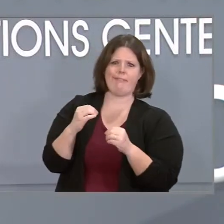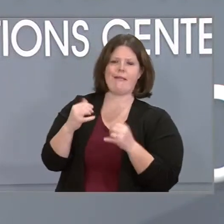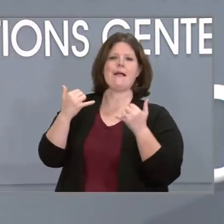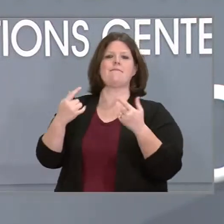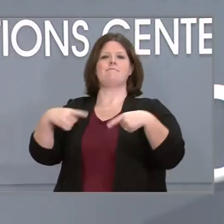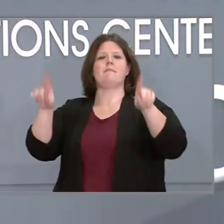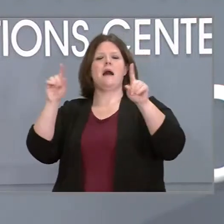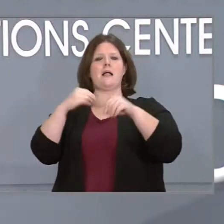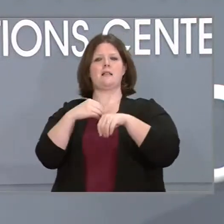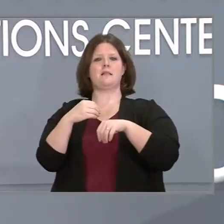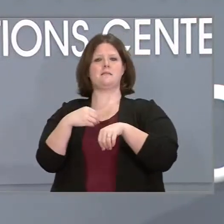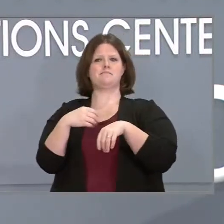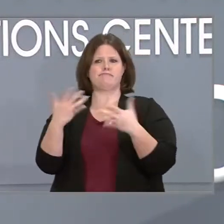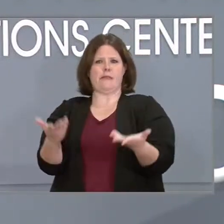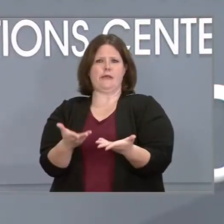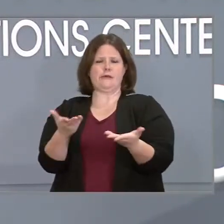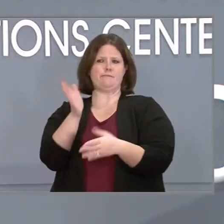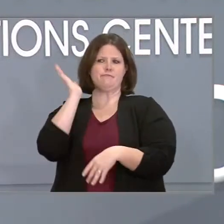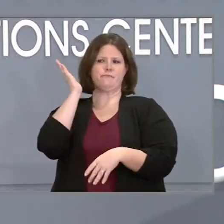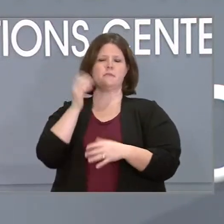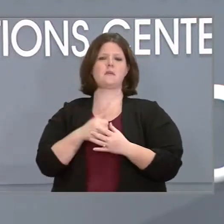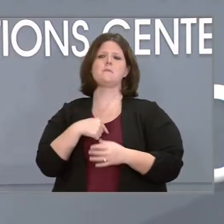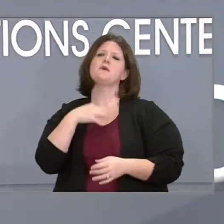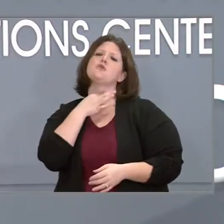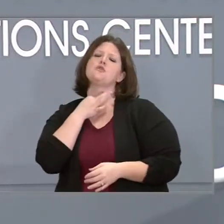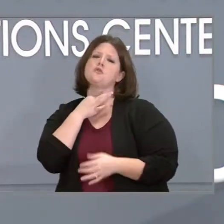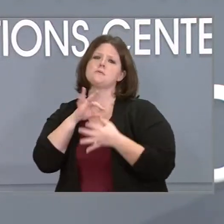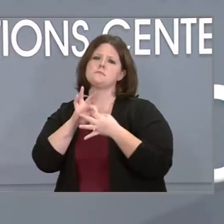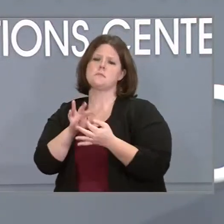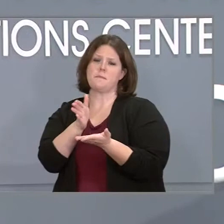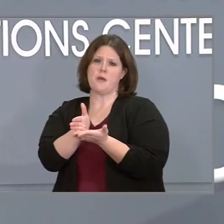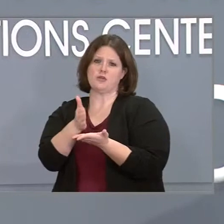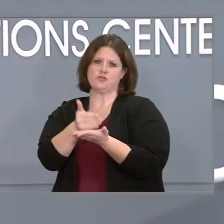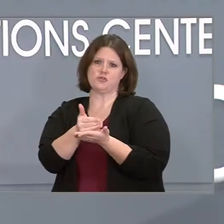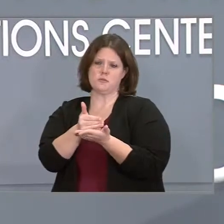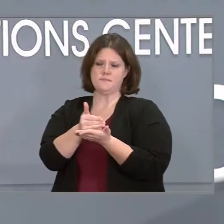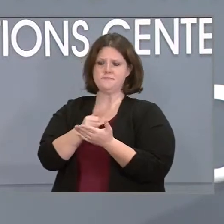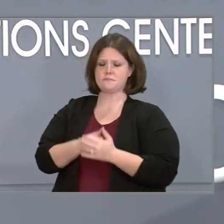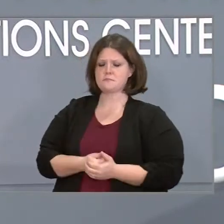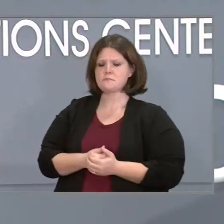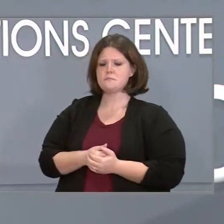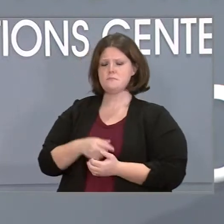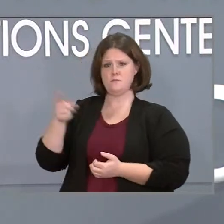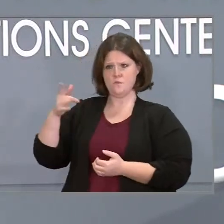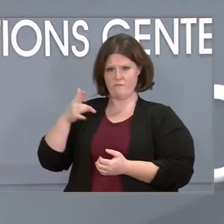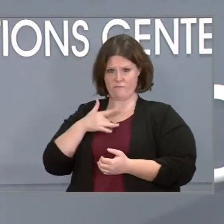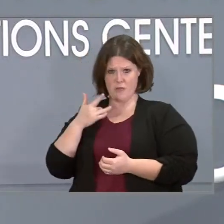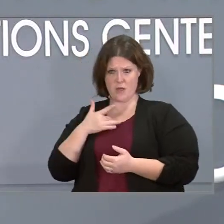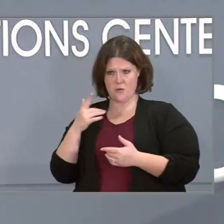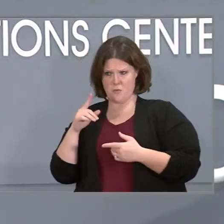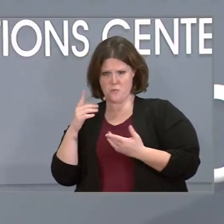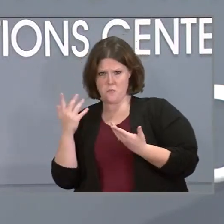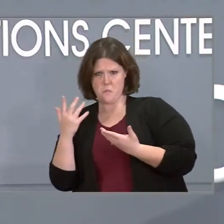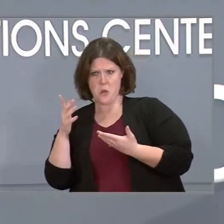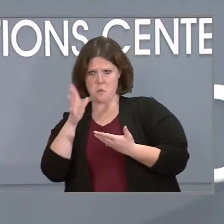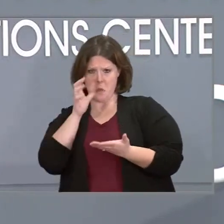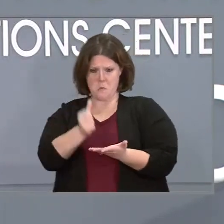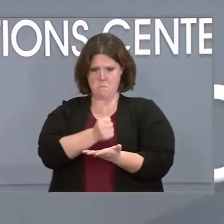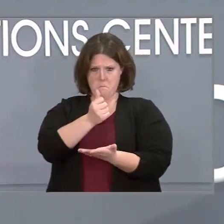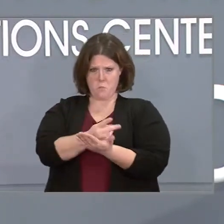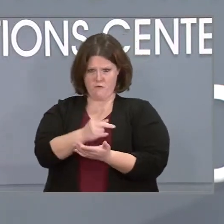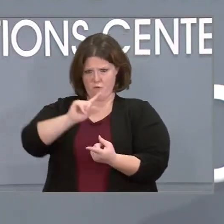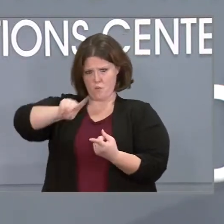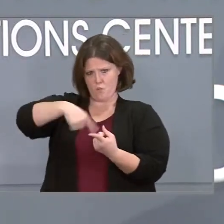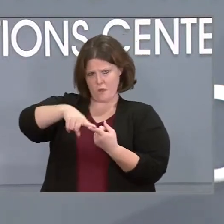start off just on the budget and where things stand. What do you feel the prospects are that you will be able to sign a negotiated budget into law, and when do you